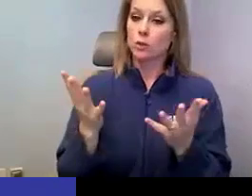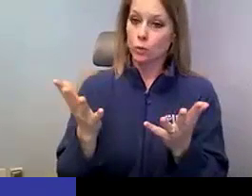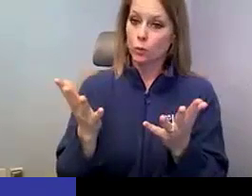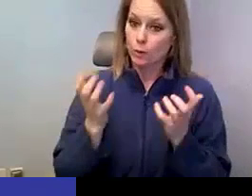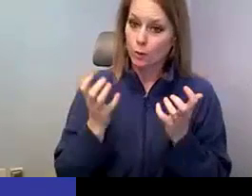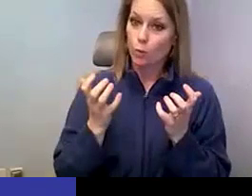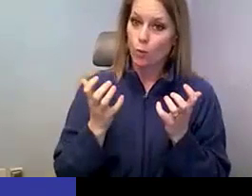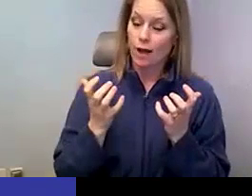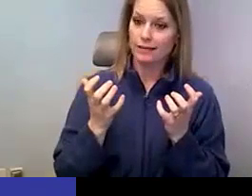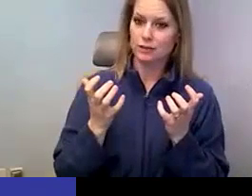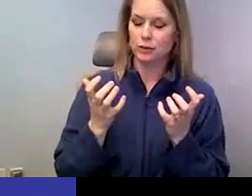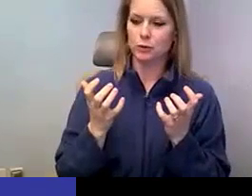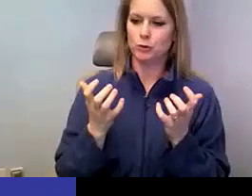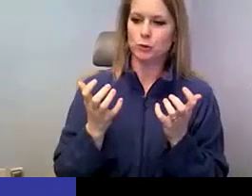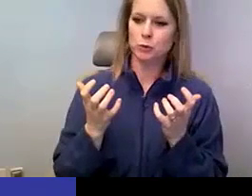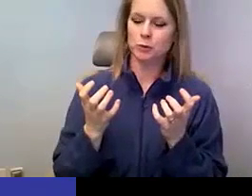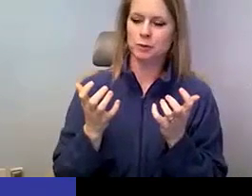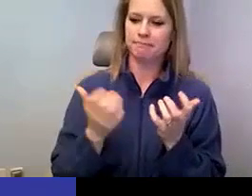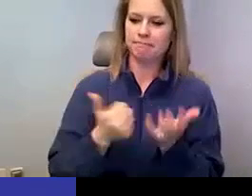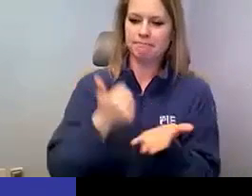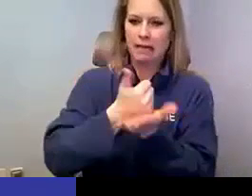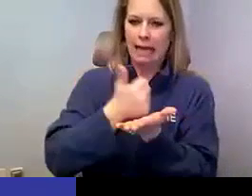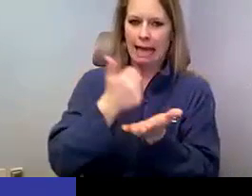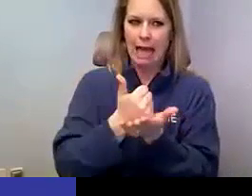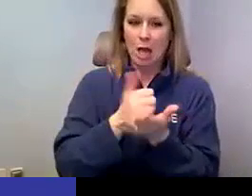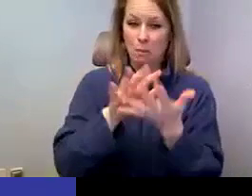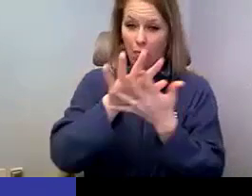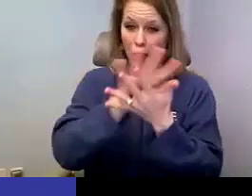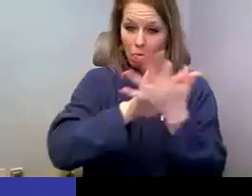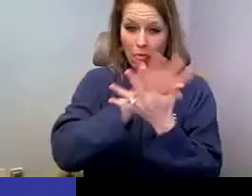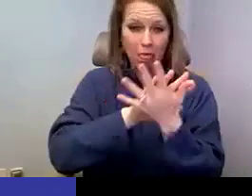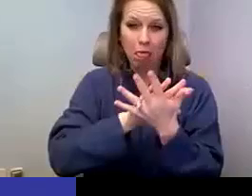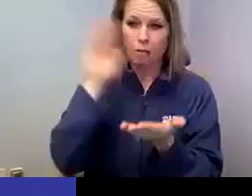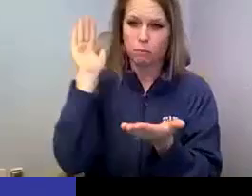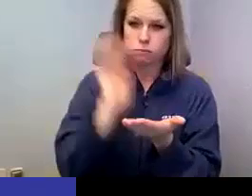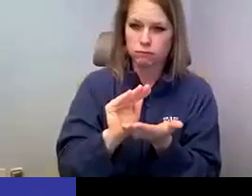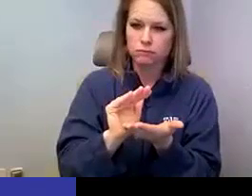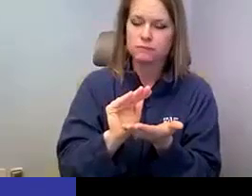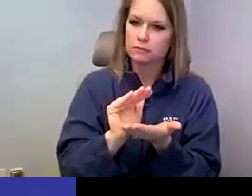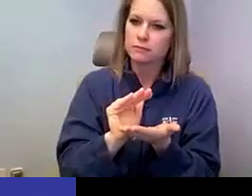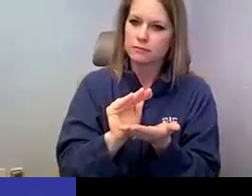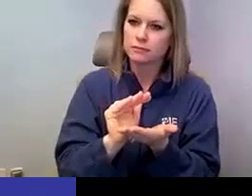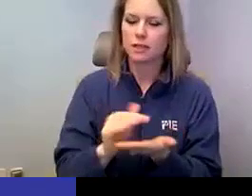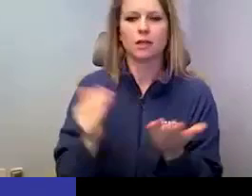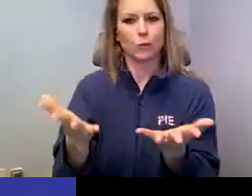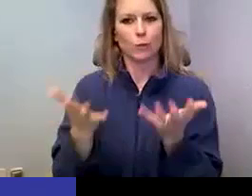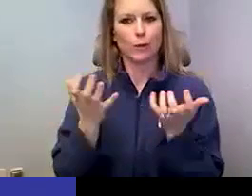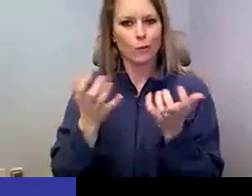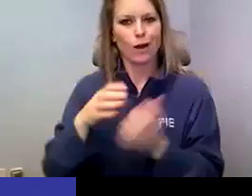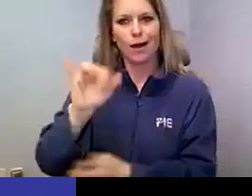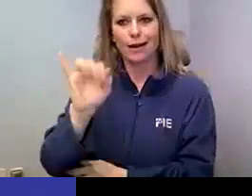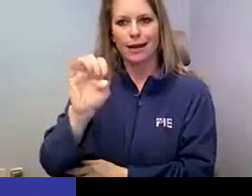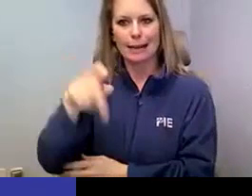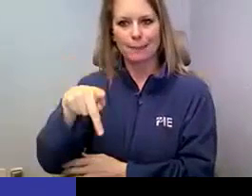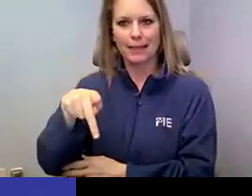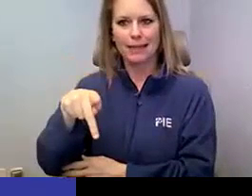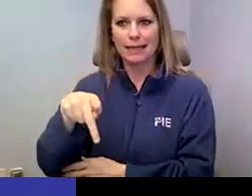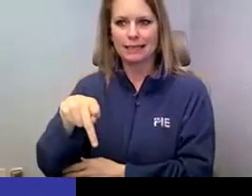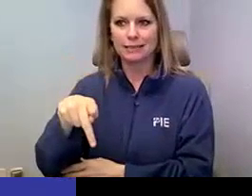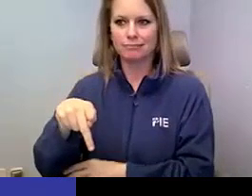much ambiguity as possible in the rule for IEP teams to be able to make better data-based objective